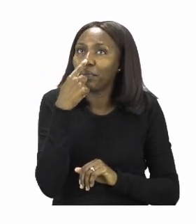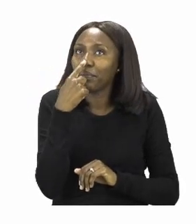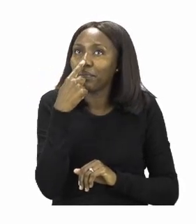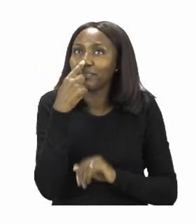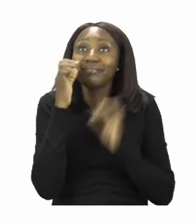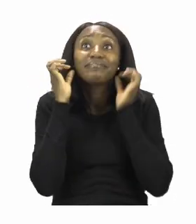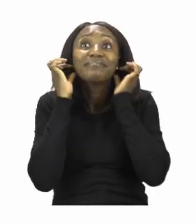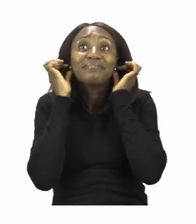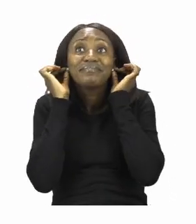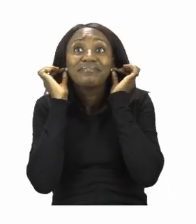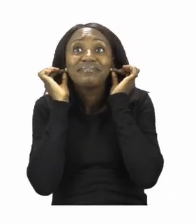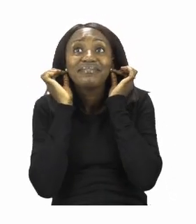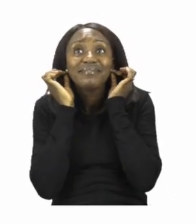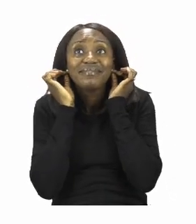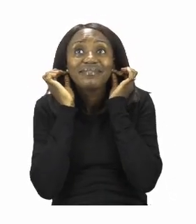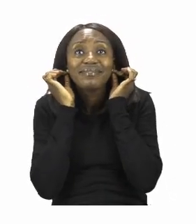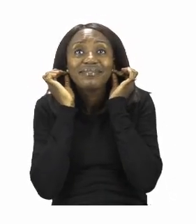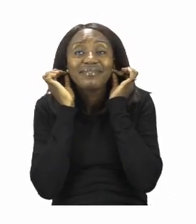ears,